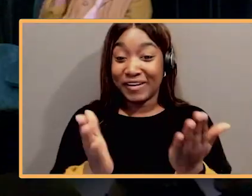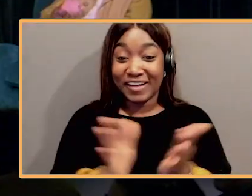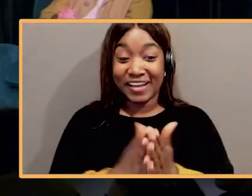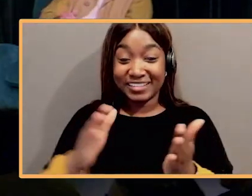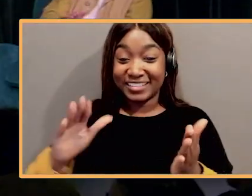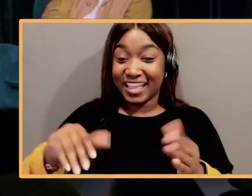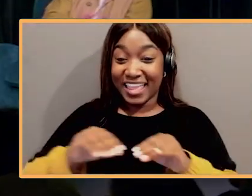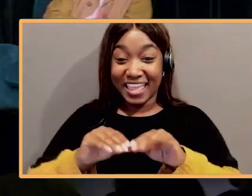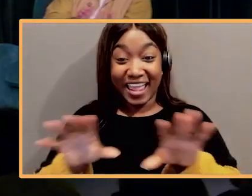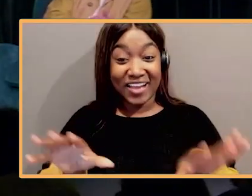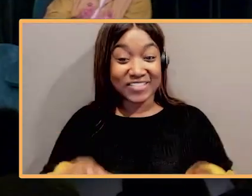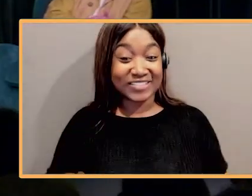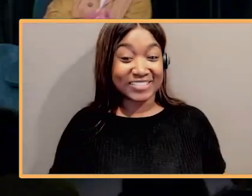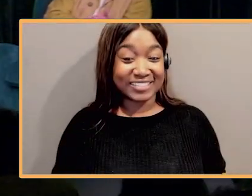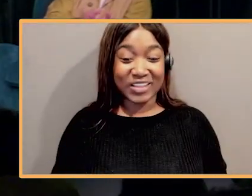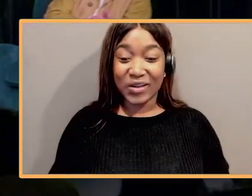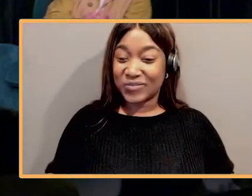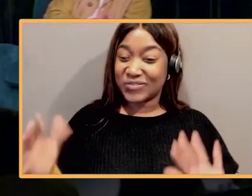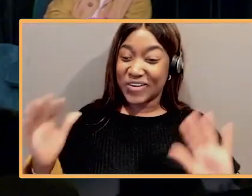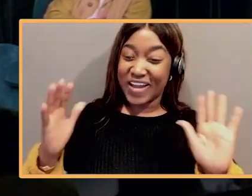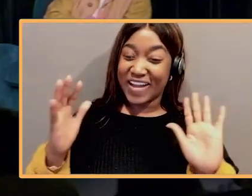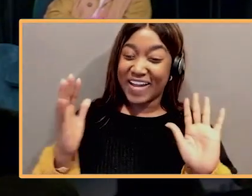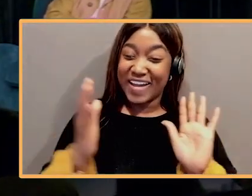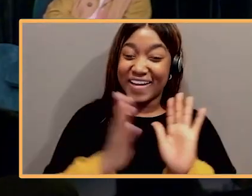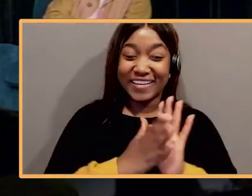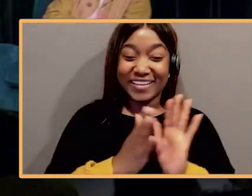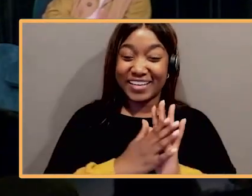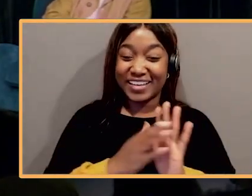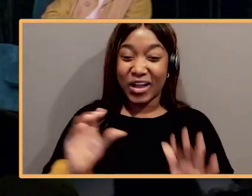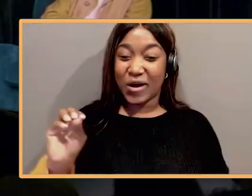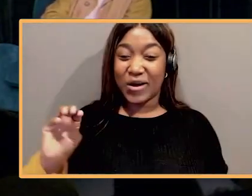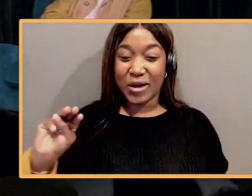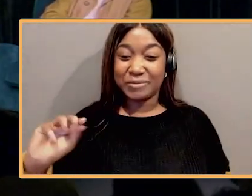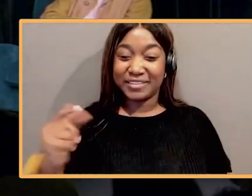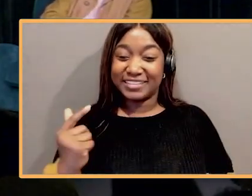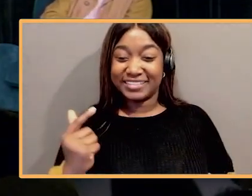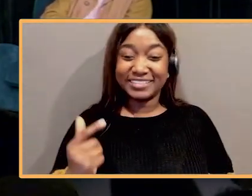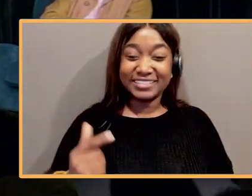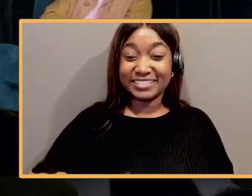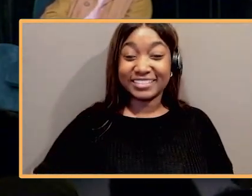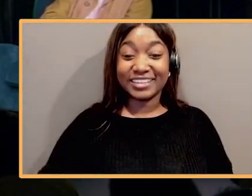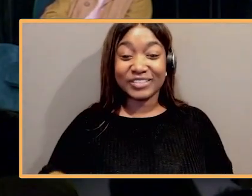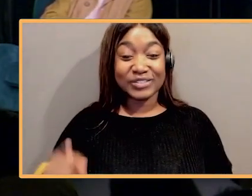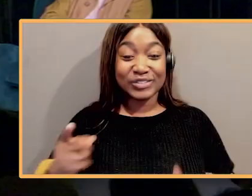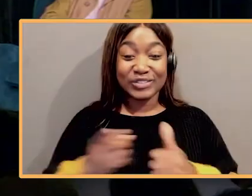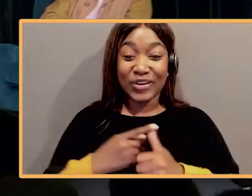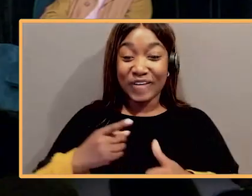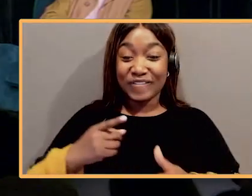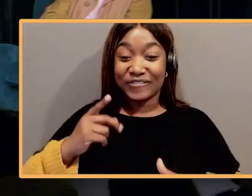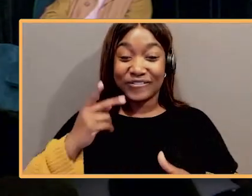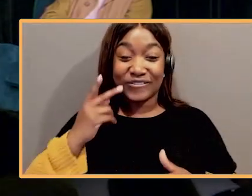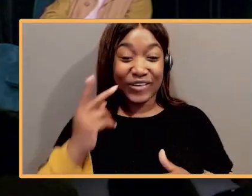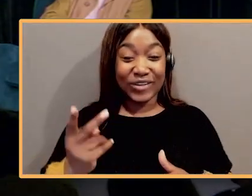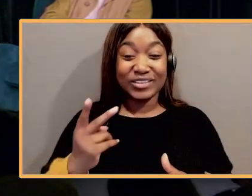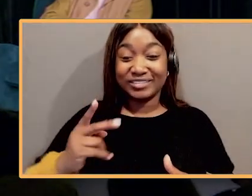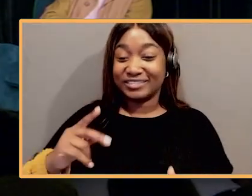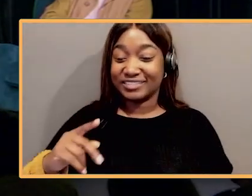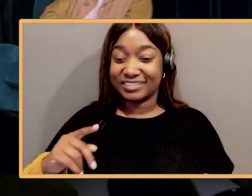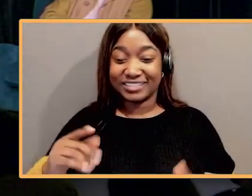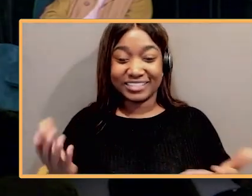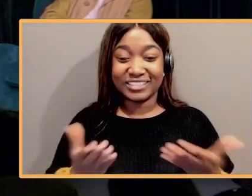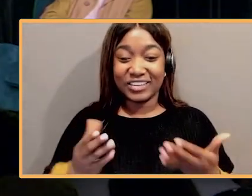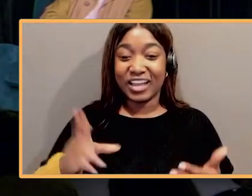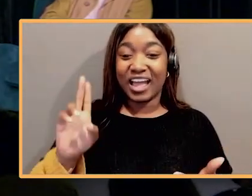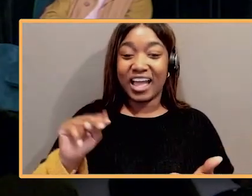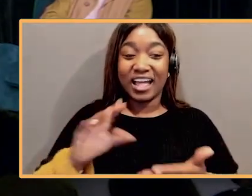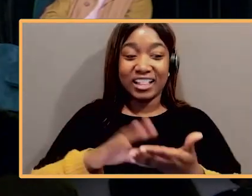yet. Oh my goodness. You saw it first at Unlearning. Rejecting